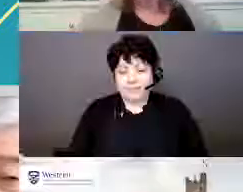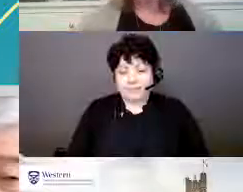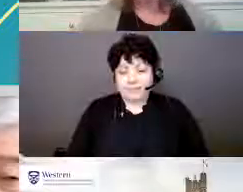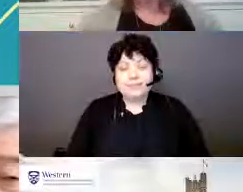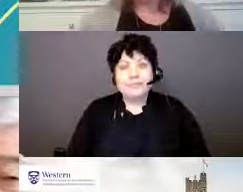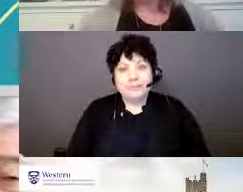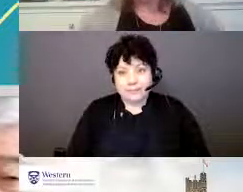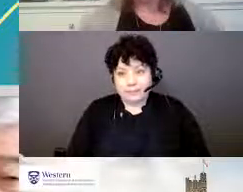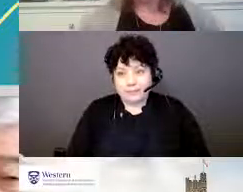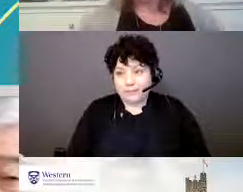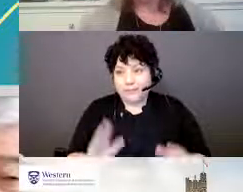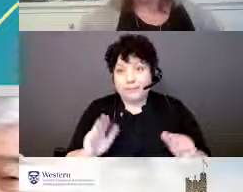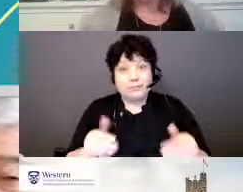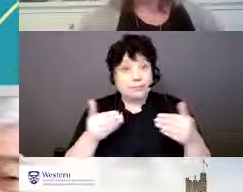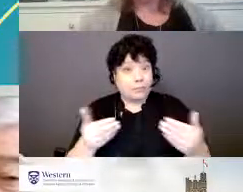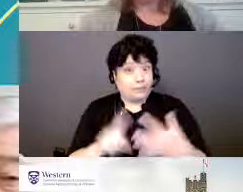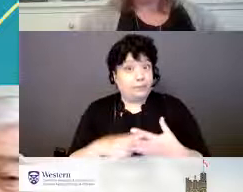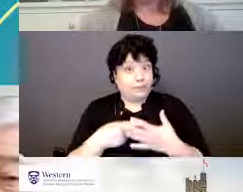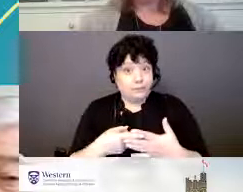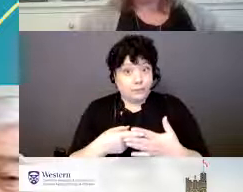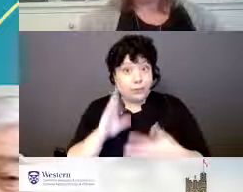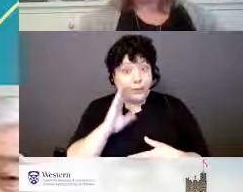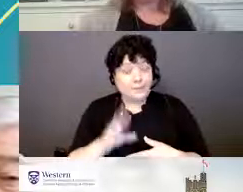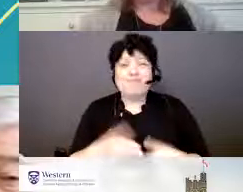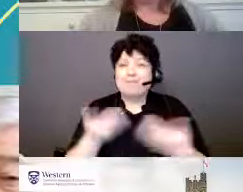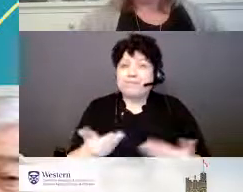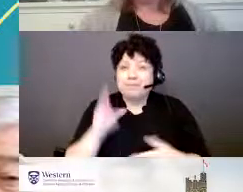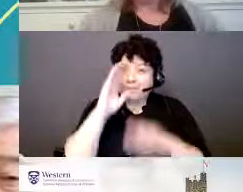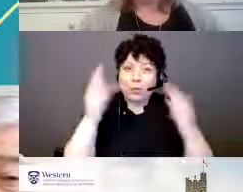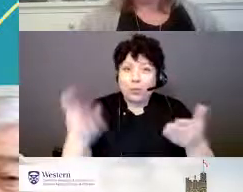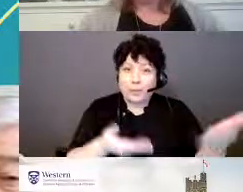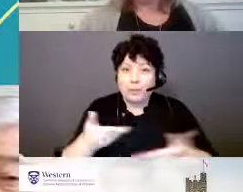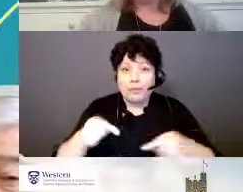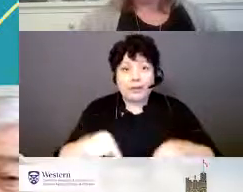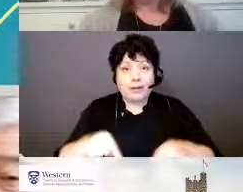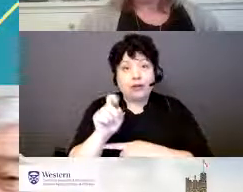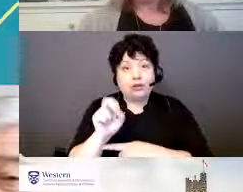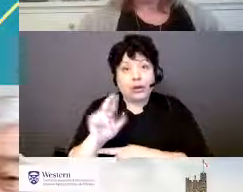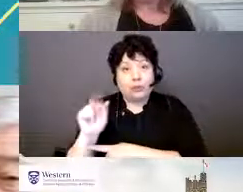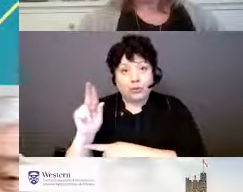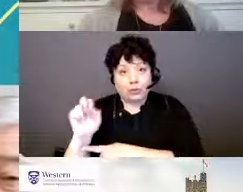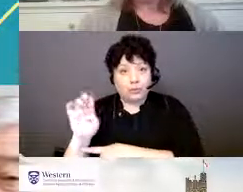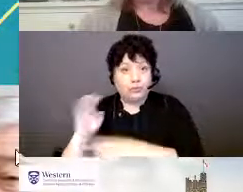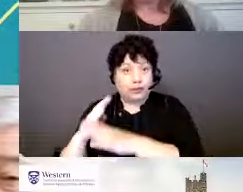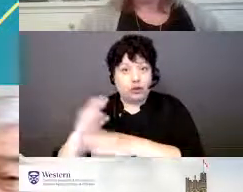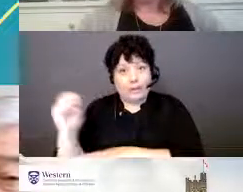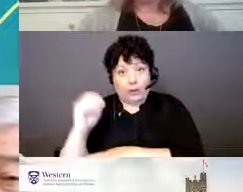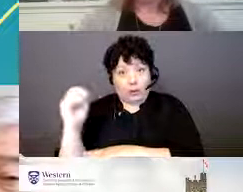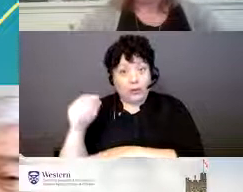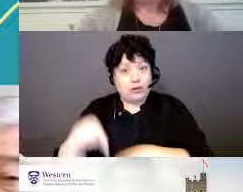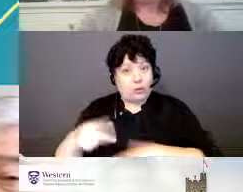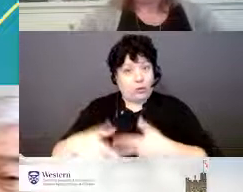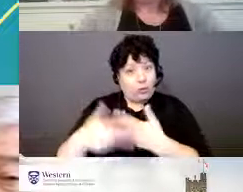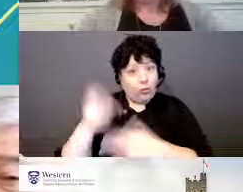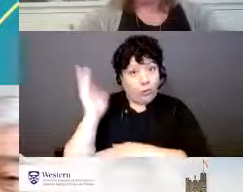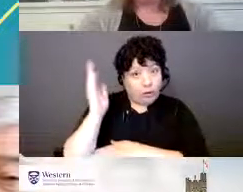know that people will be joining me. So welcome everyone today to Elder Abuse Prevention Ontario's webinar on preventing domestic homicides with